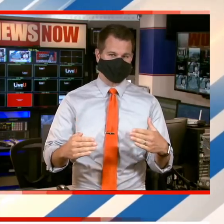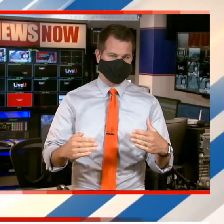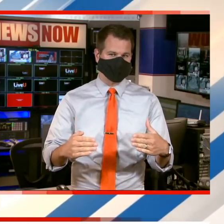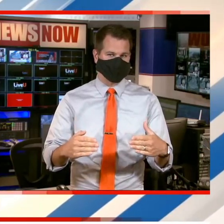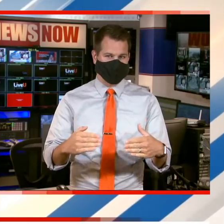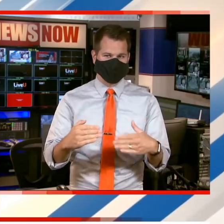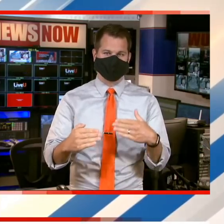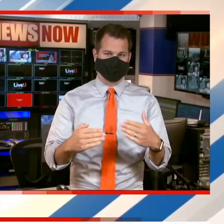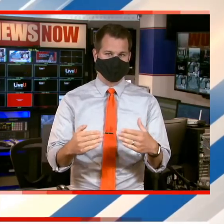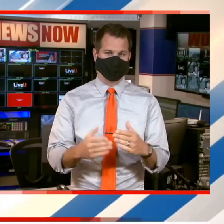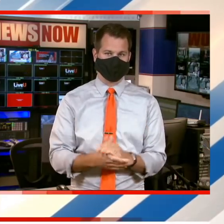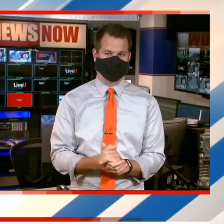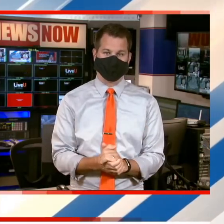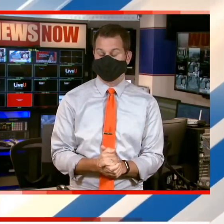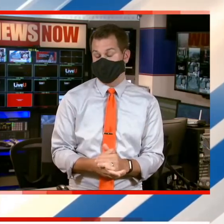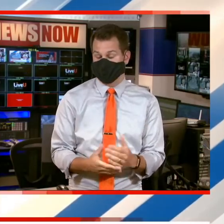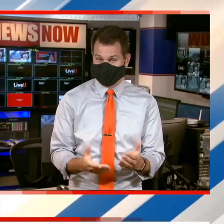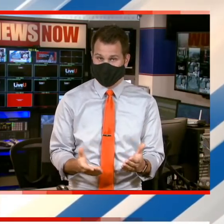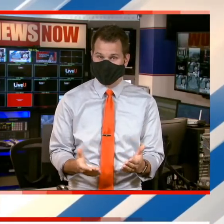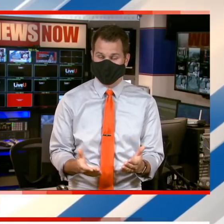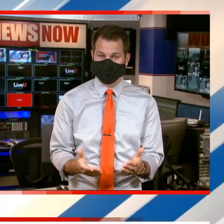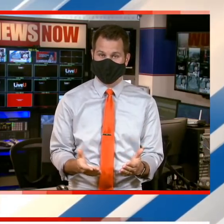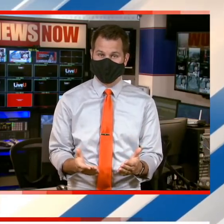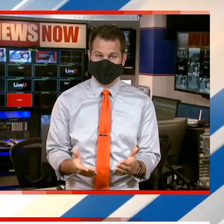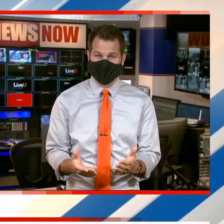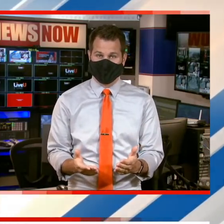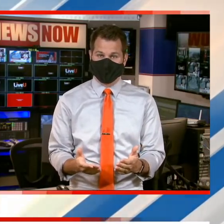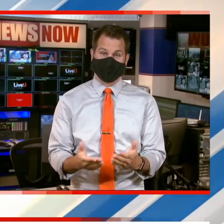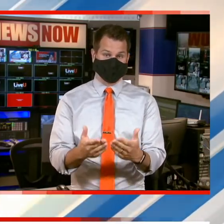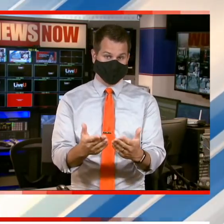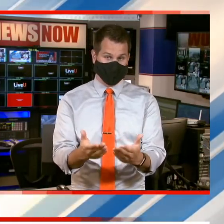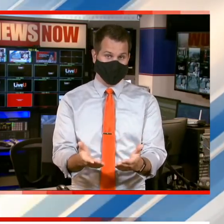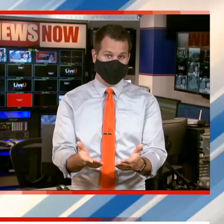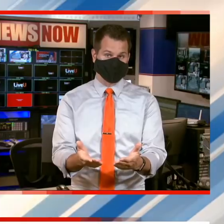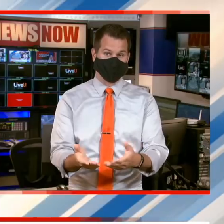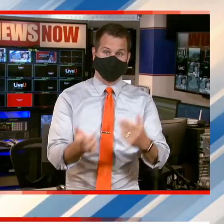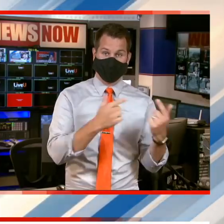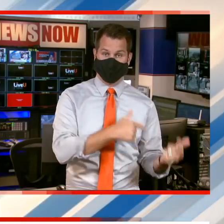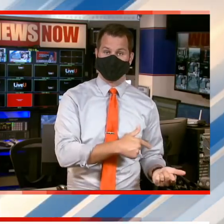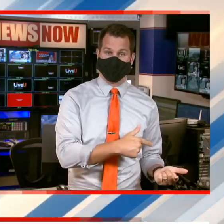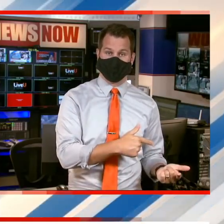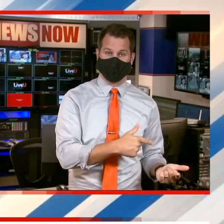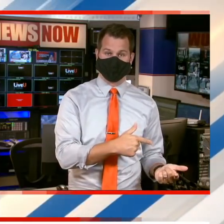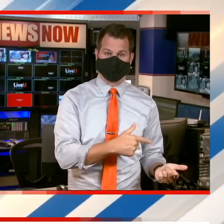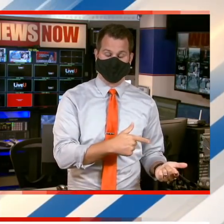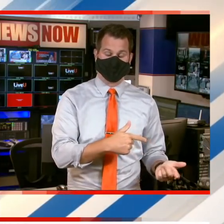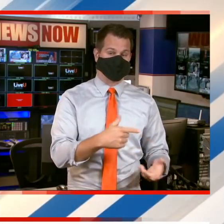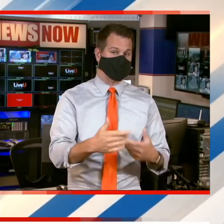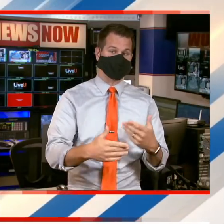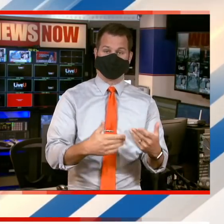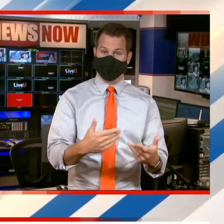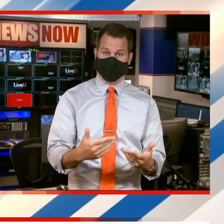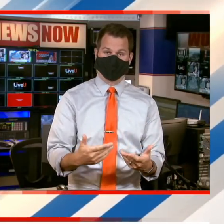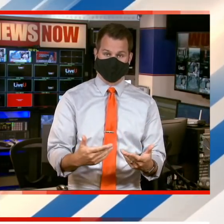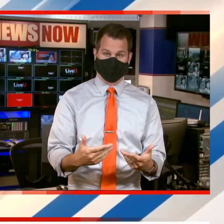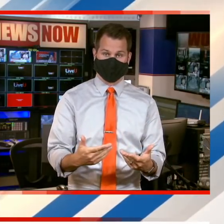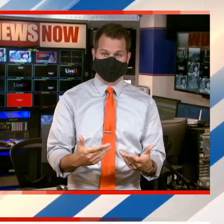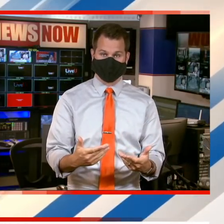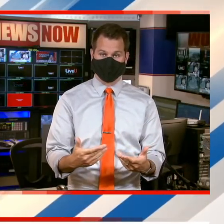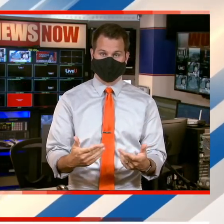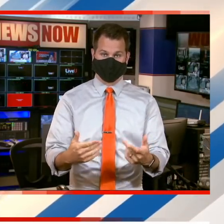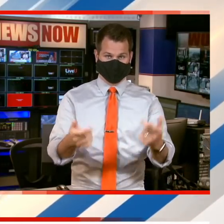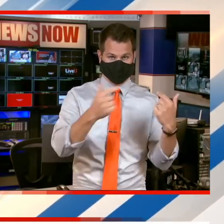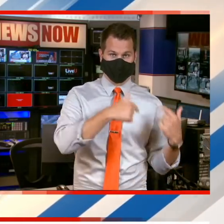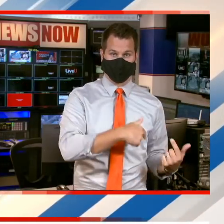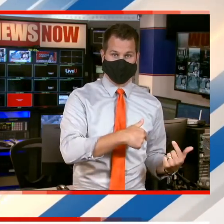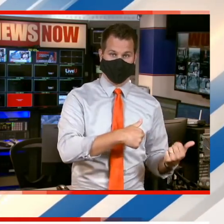that things are maybe slowly getting worse around the state. For example, the state of New York has put Ohio back on its travel advisory list.